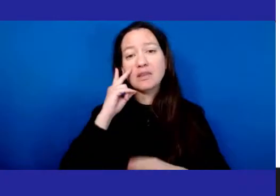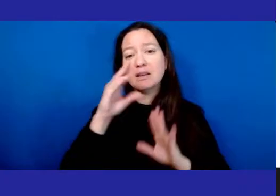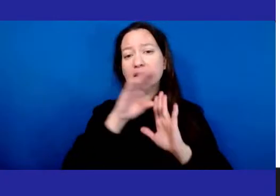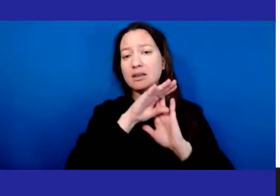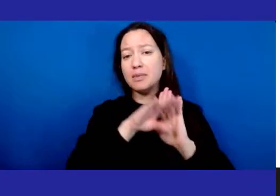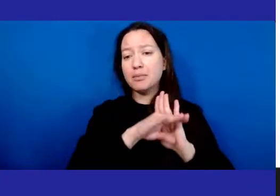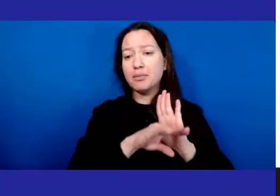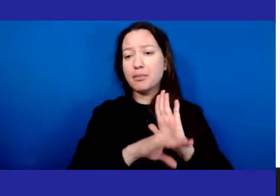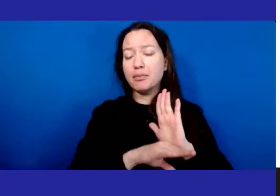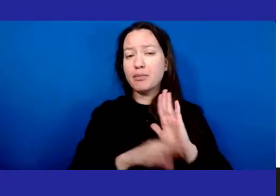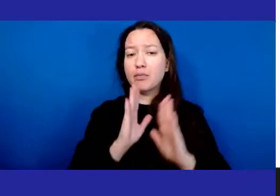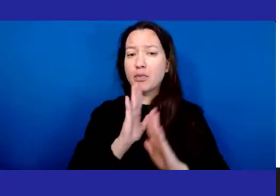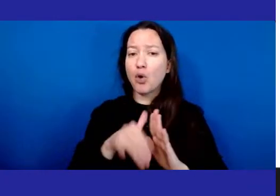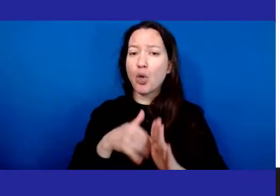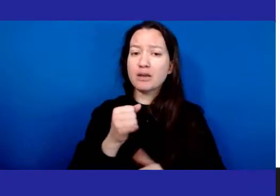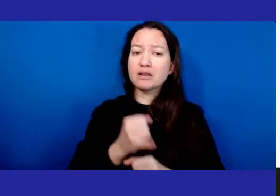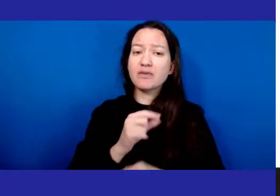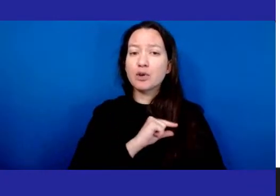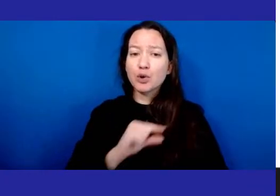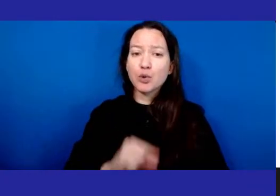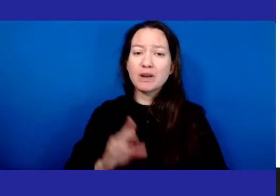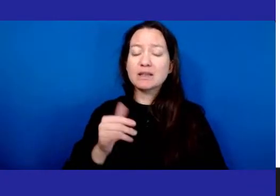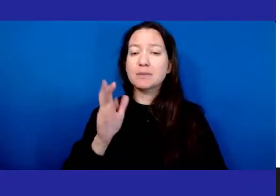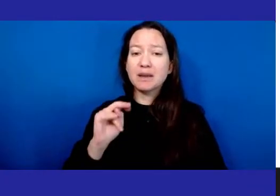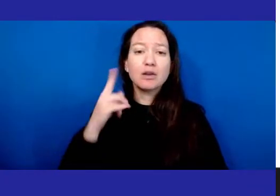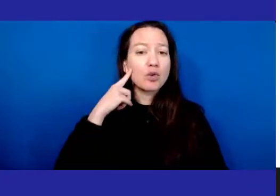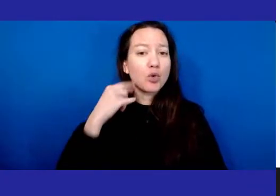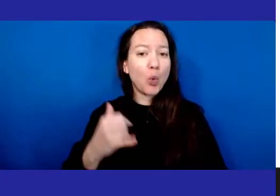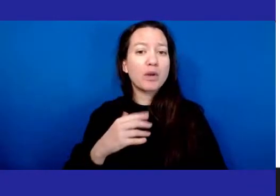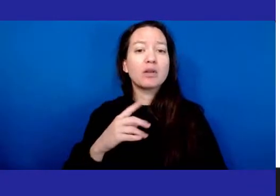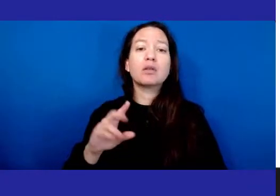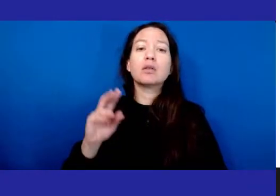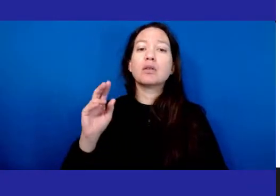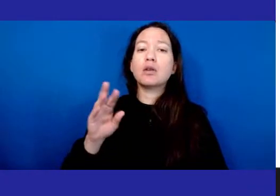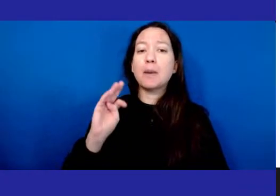of our sites. We have Queens Beacon Gold initial designation,